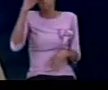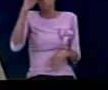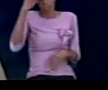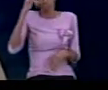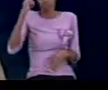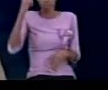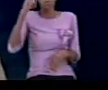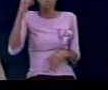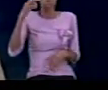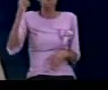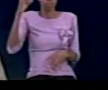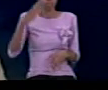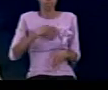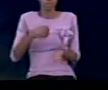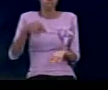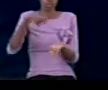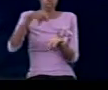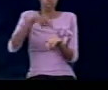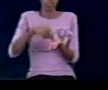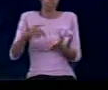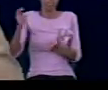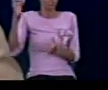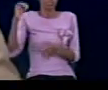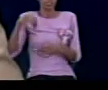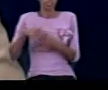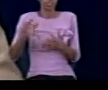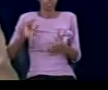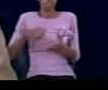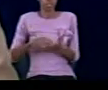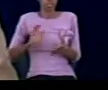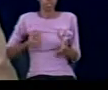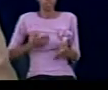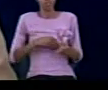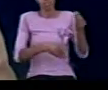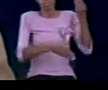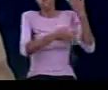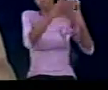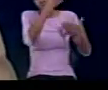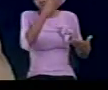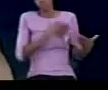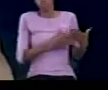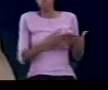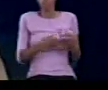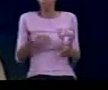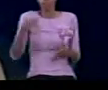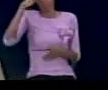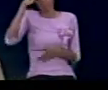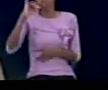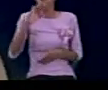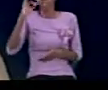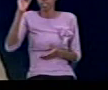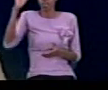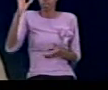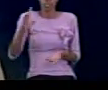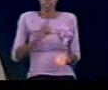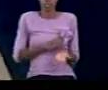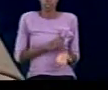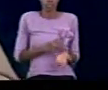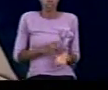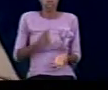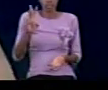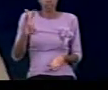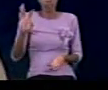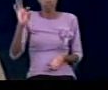in our generation. He is Pastor Dr. William Kumoyi. He's here with us to declare